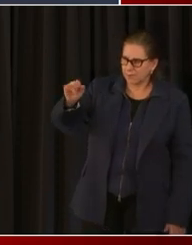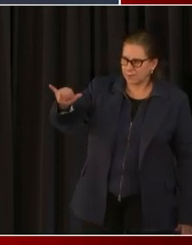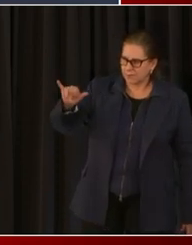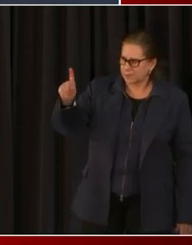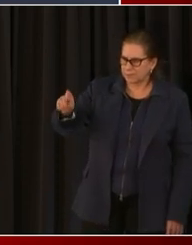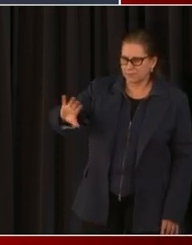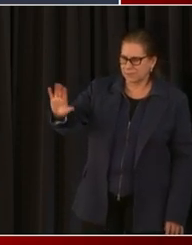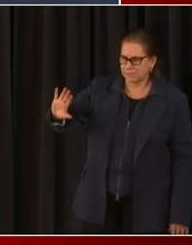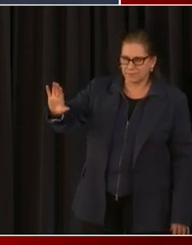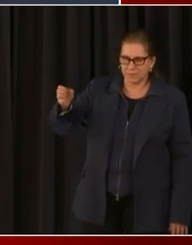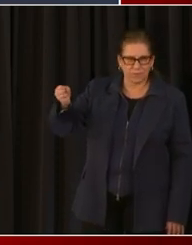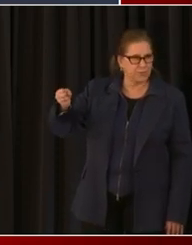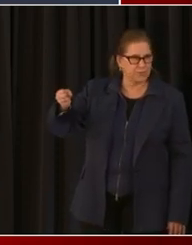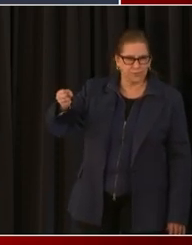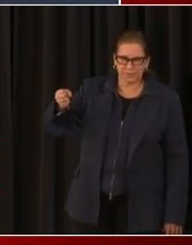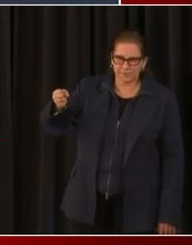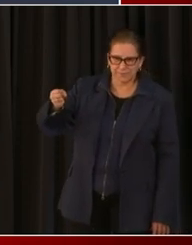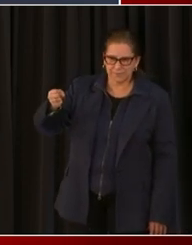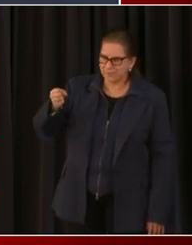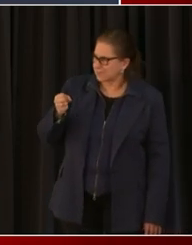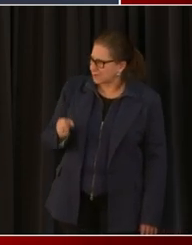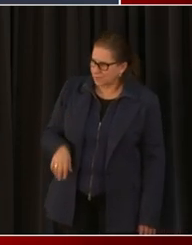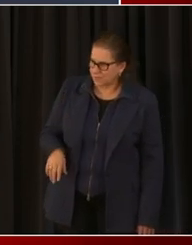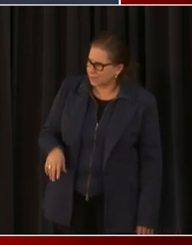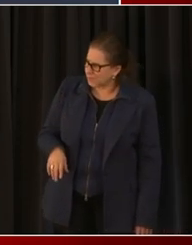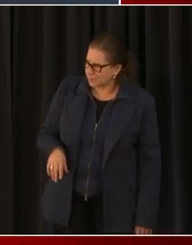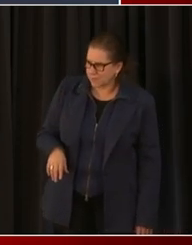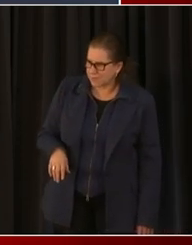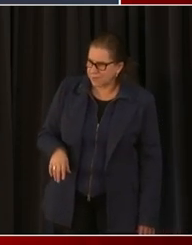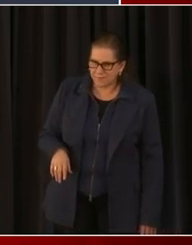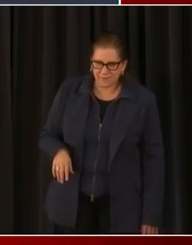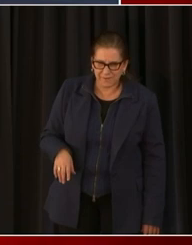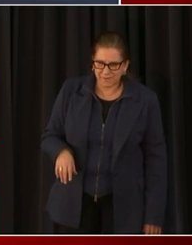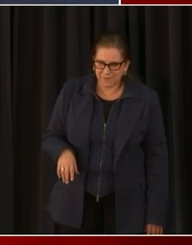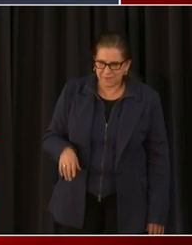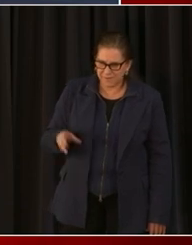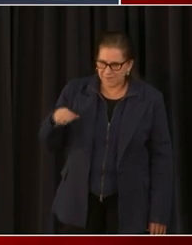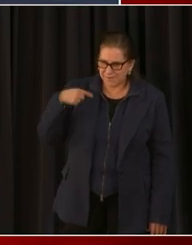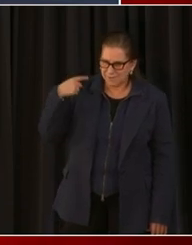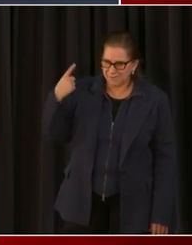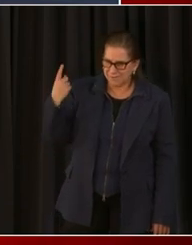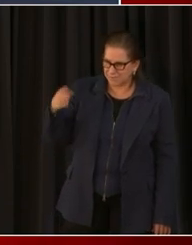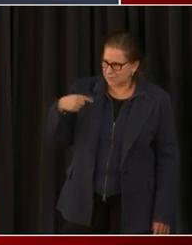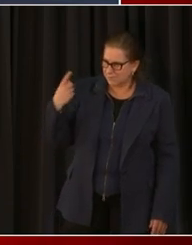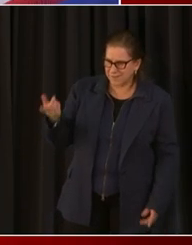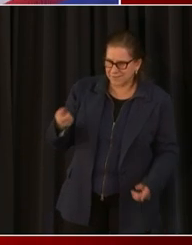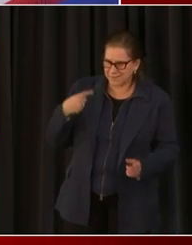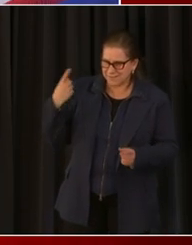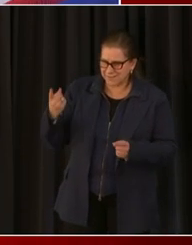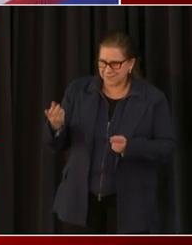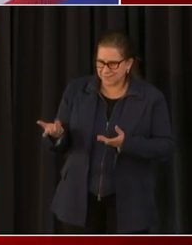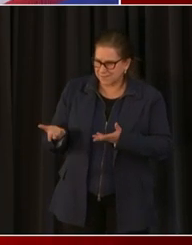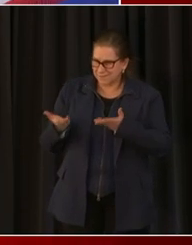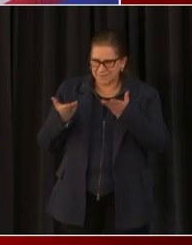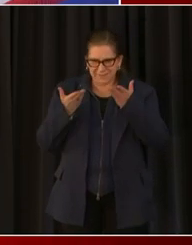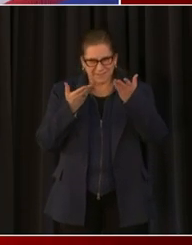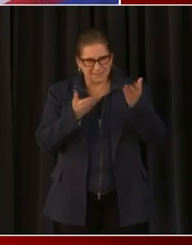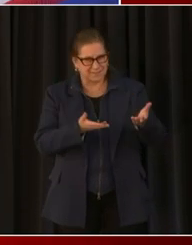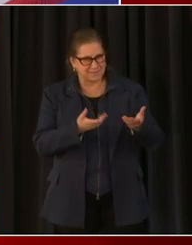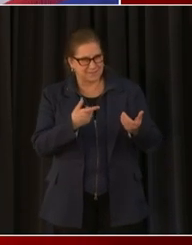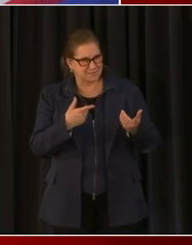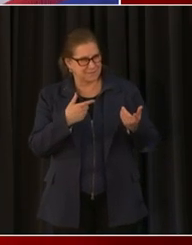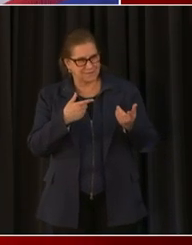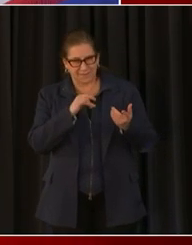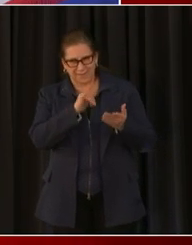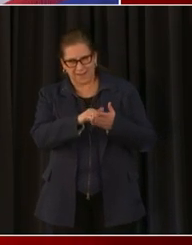Chancellor. I just, first of all, it's absurd to suggest that the Chancellor of Schools is not concerned